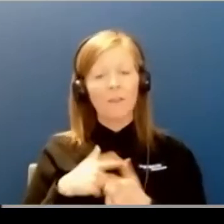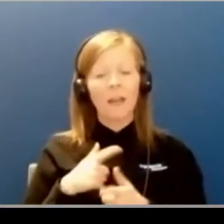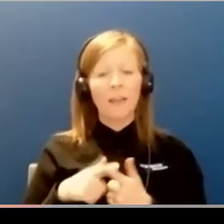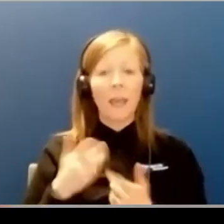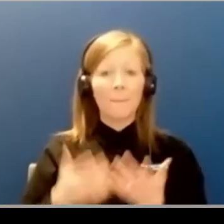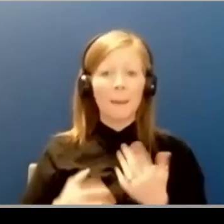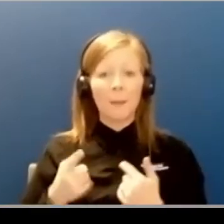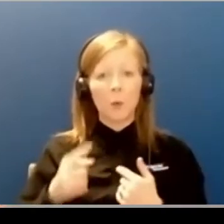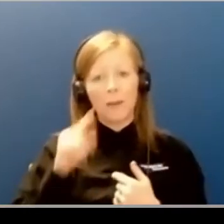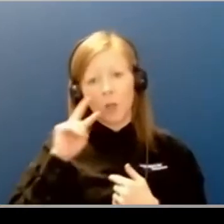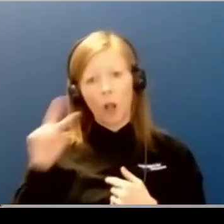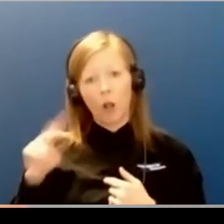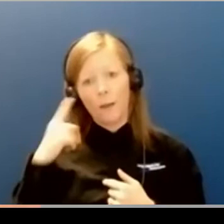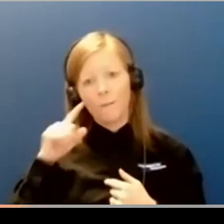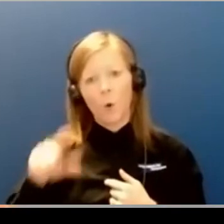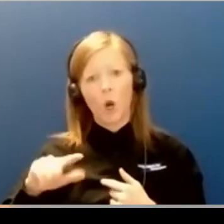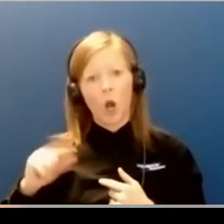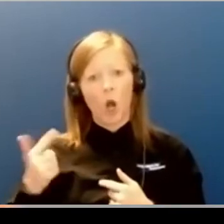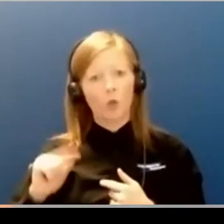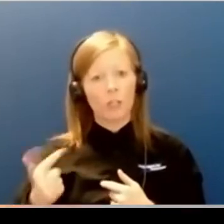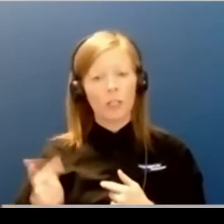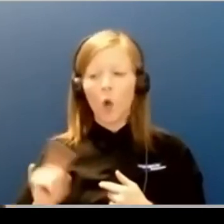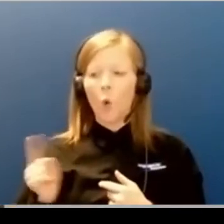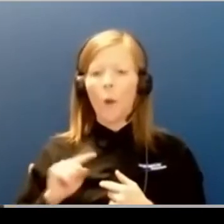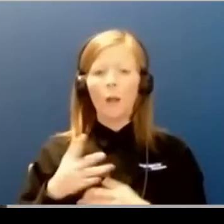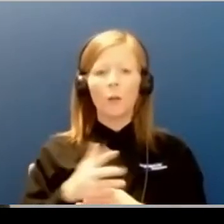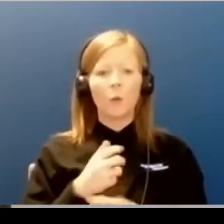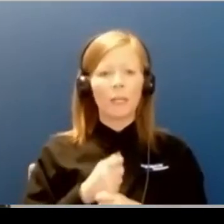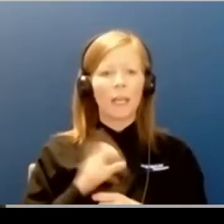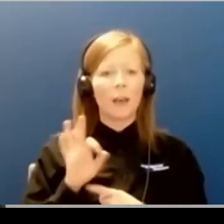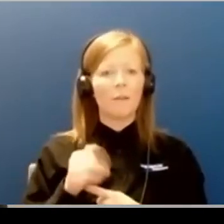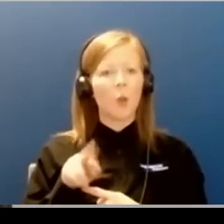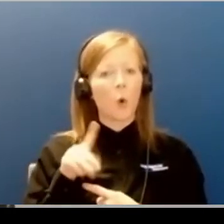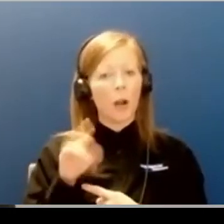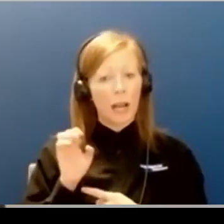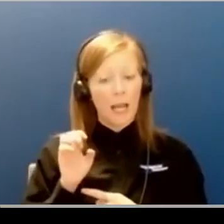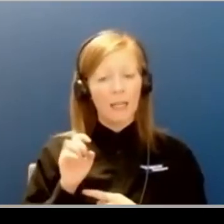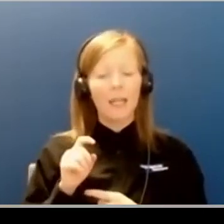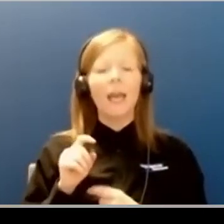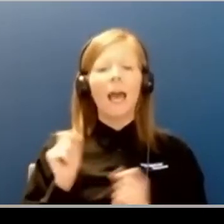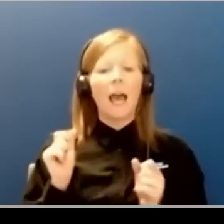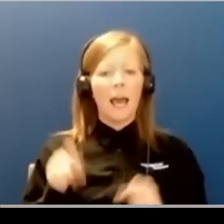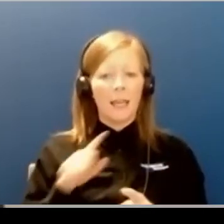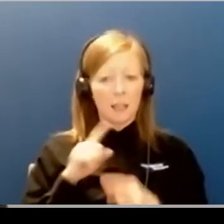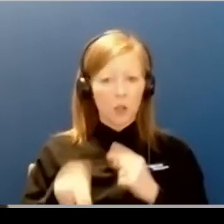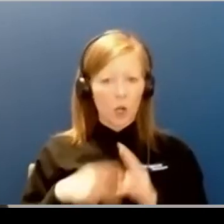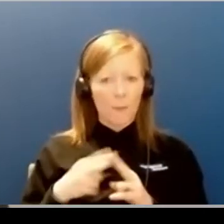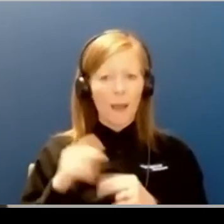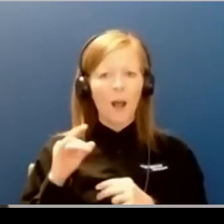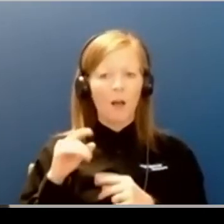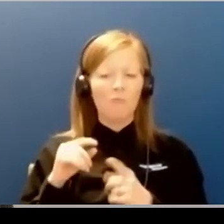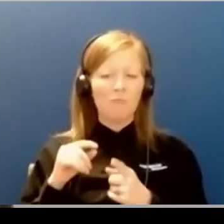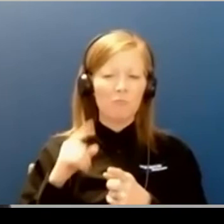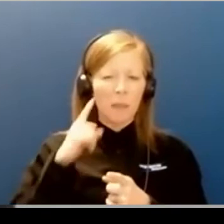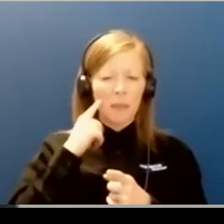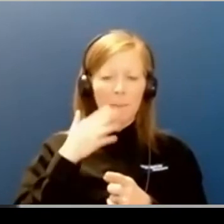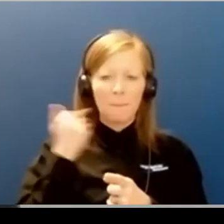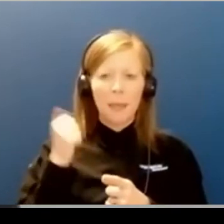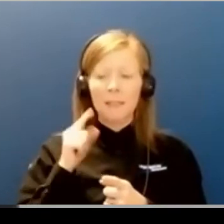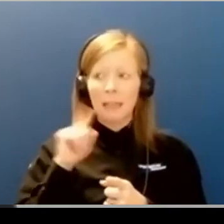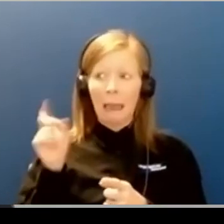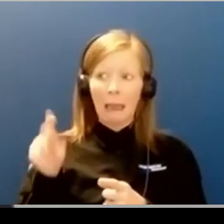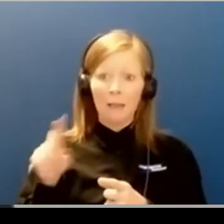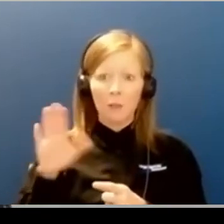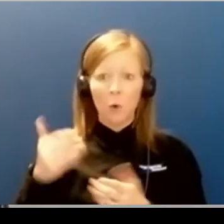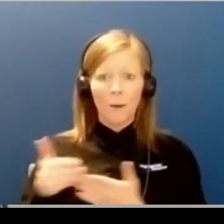look for alternatives on where you're going to get your fluoride sources. And I will have that discussion with your pediatric dentist at